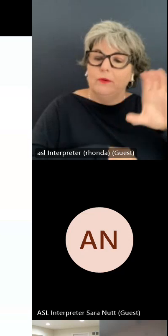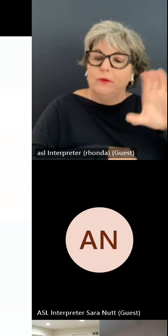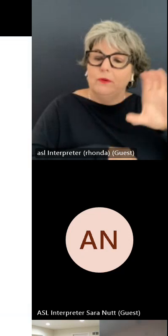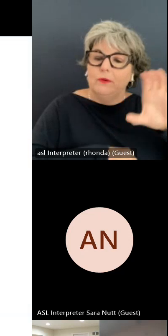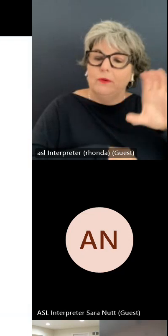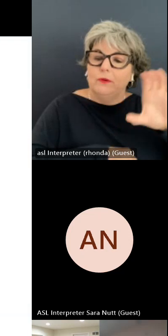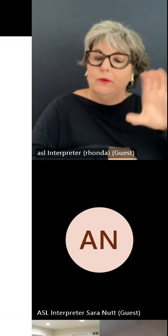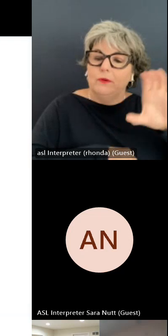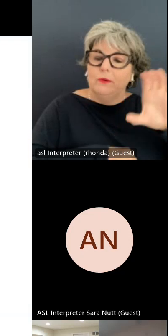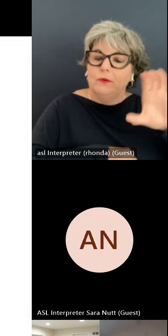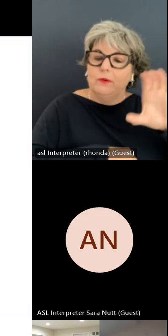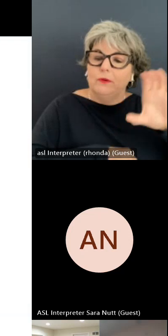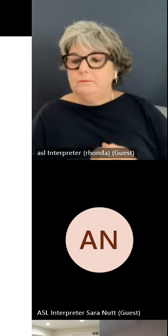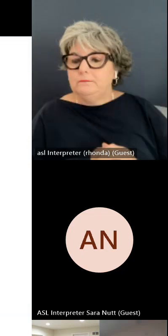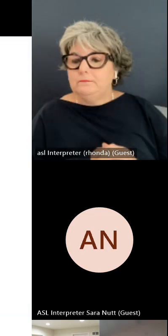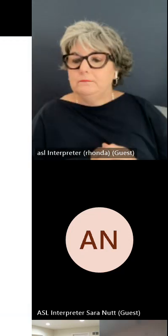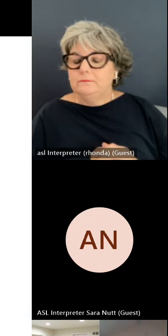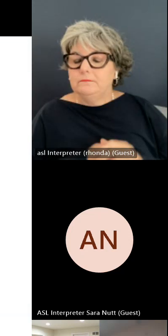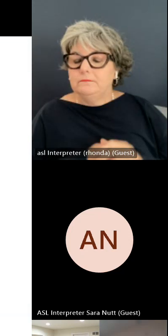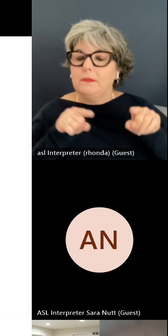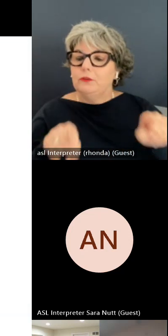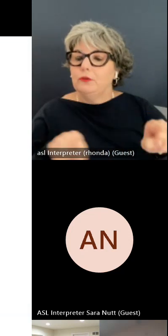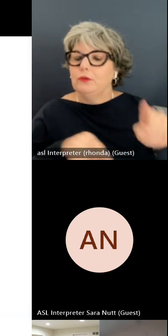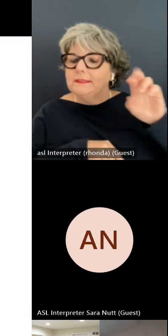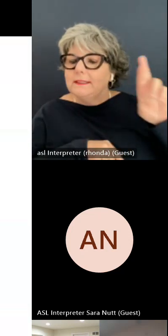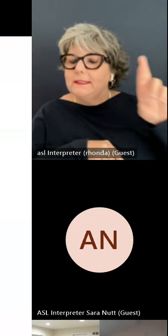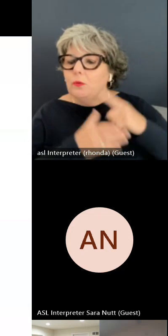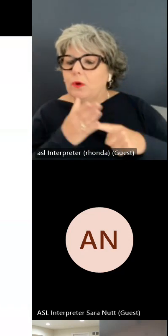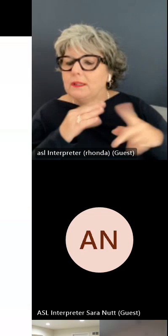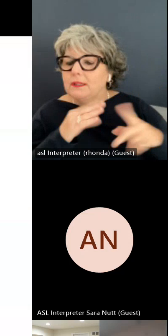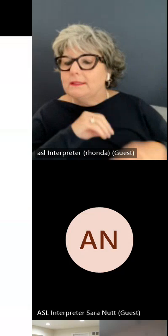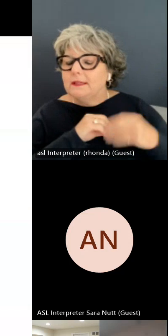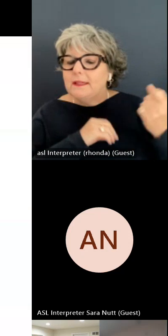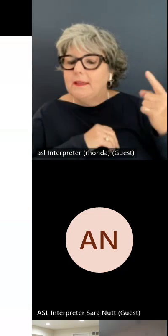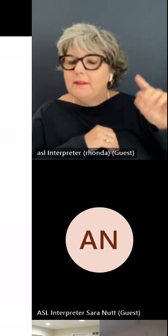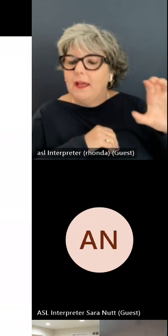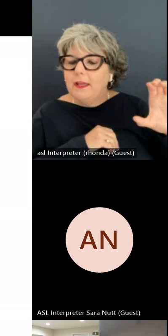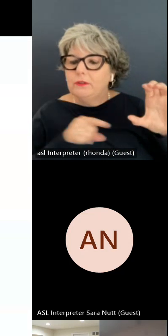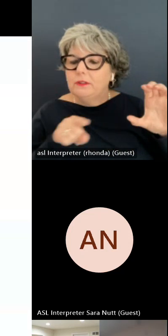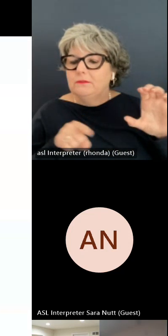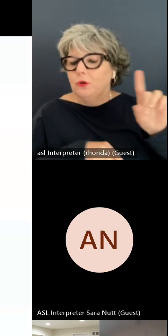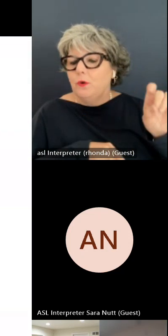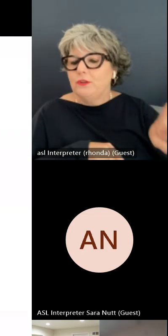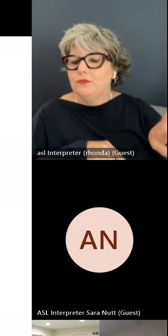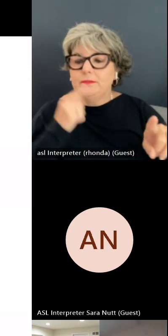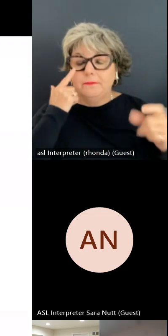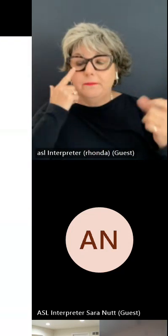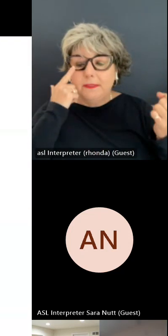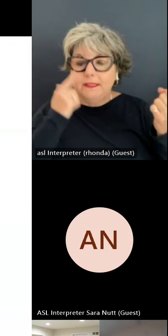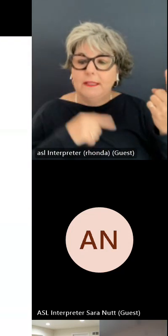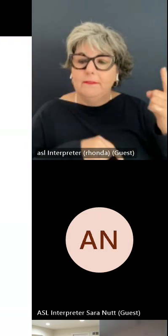So the question, during a CR, what is loaded in the 1100? In the 1100, you load, again, it depends what's